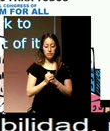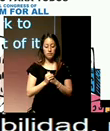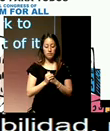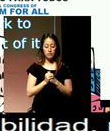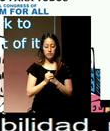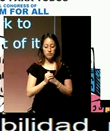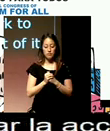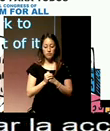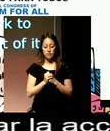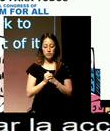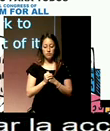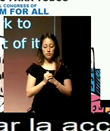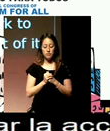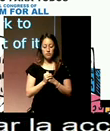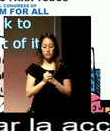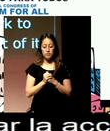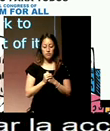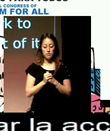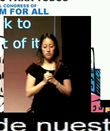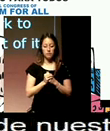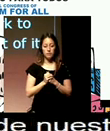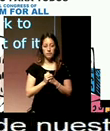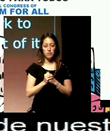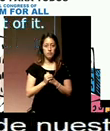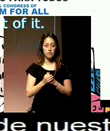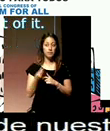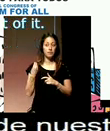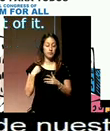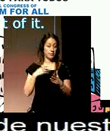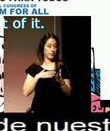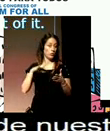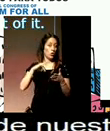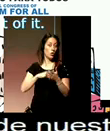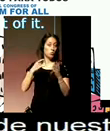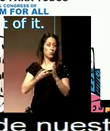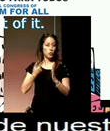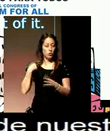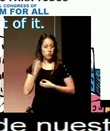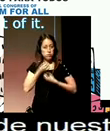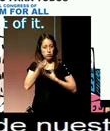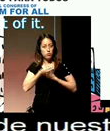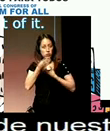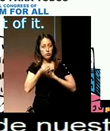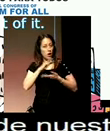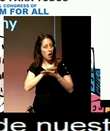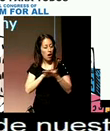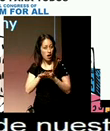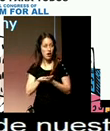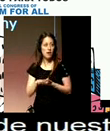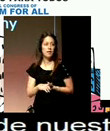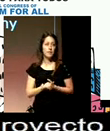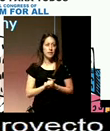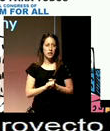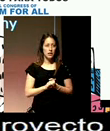This project I'll tell you about is one of many ways, many different ways we in